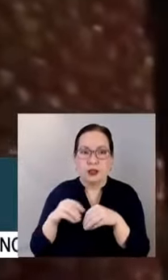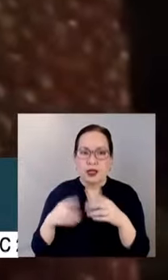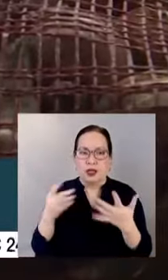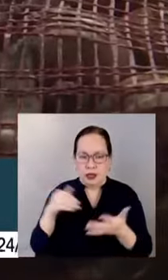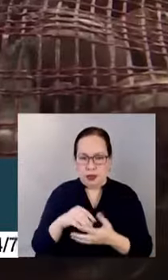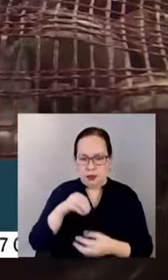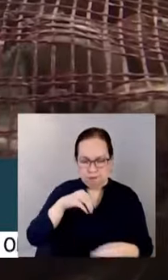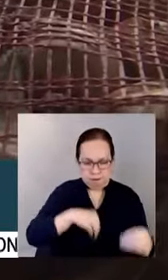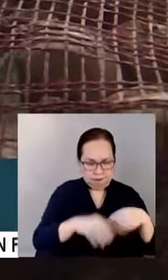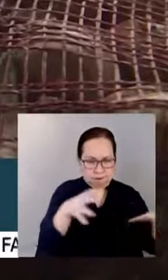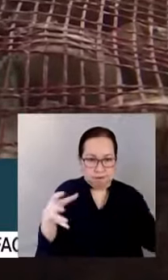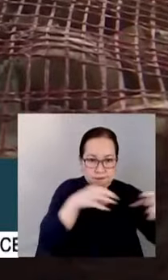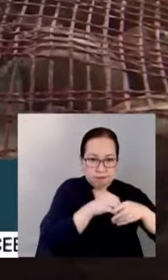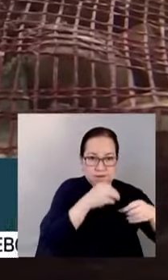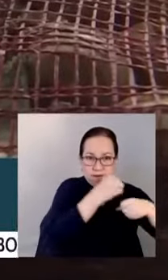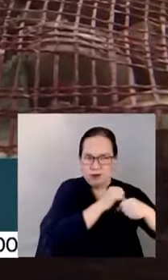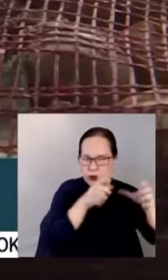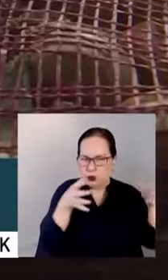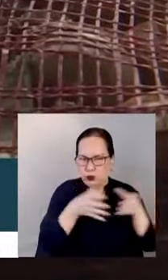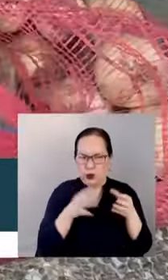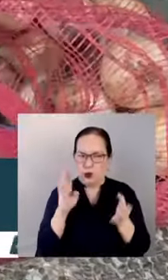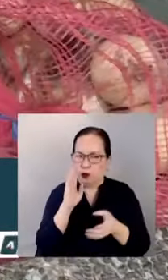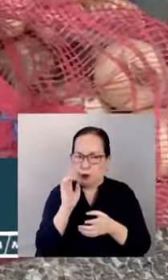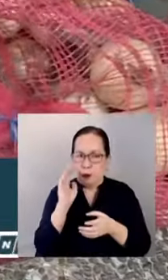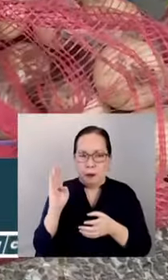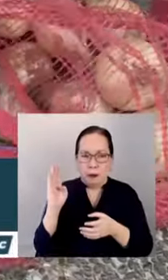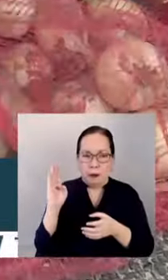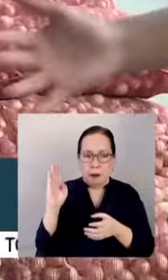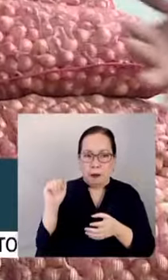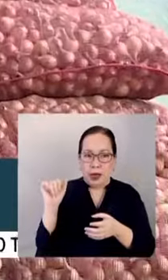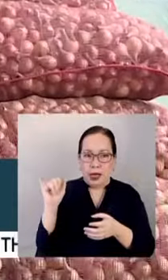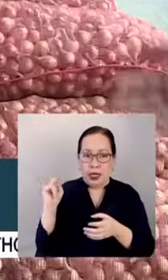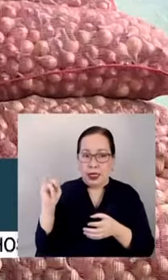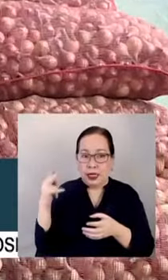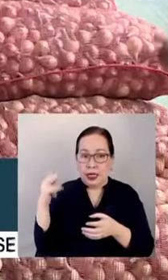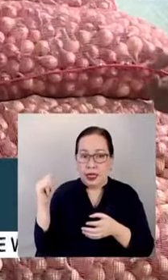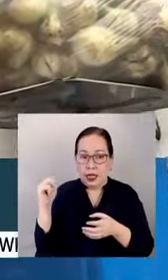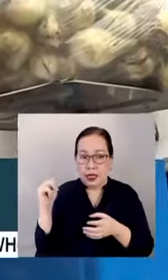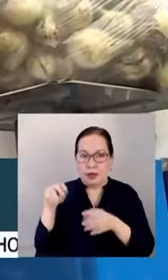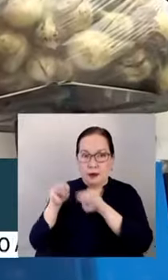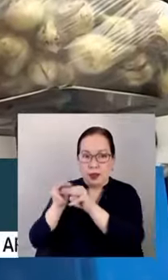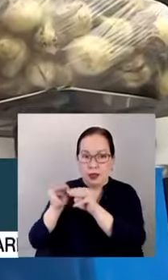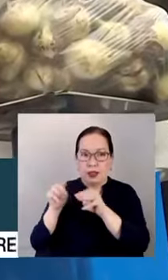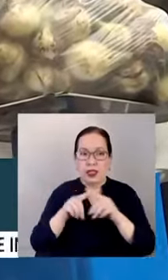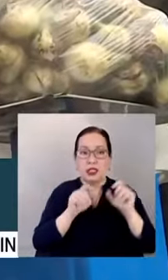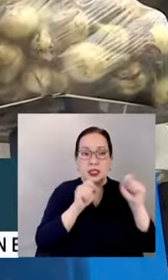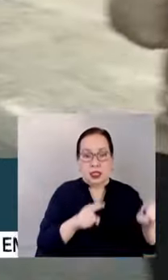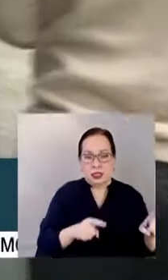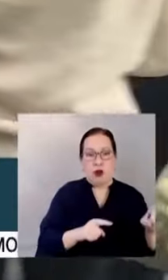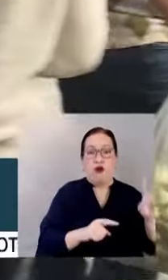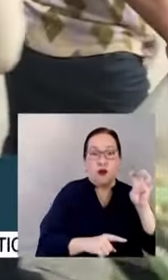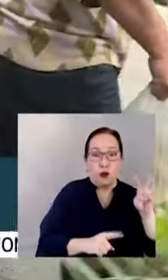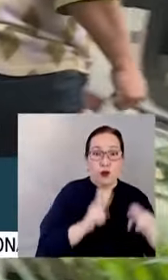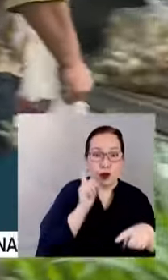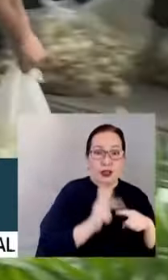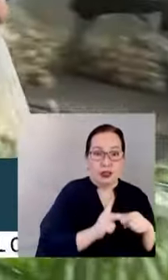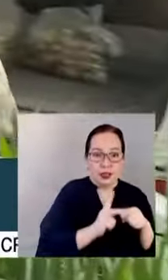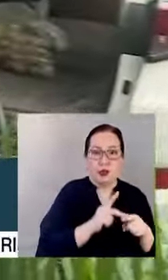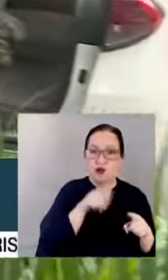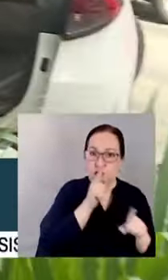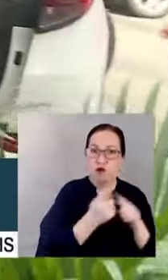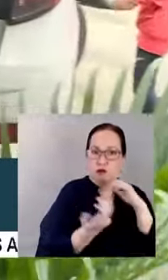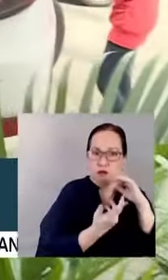by Bayanihang Marikenyo at Marikenya volunteers, which sold the produce at 400 pesos per kilo to sure buyers who